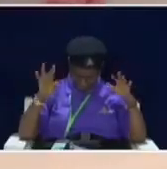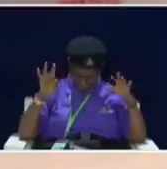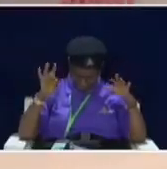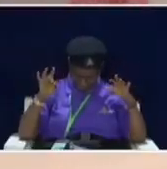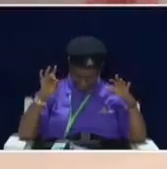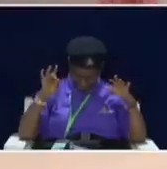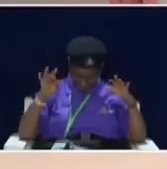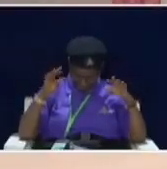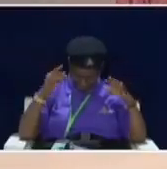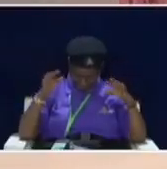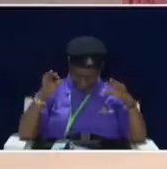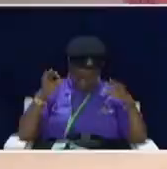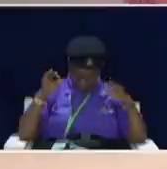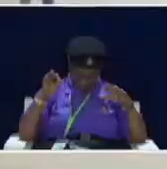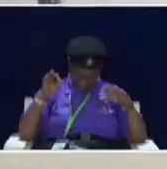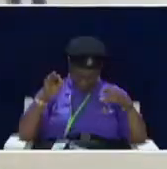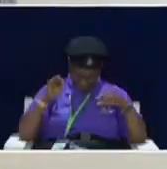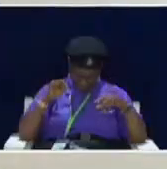Nine.